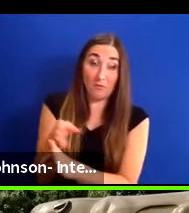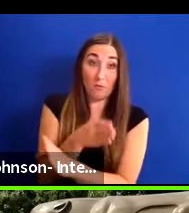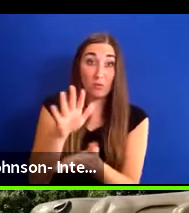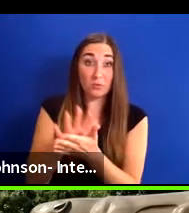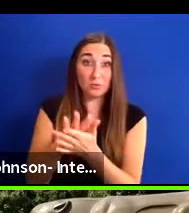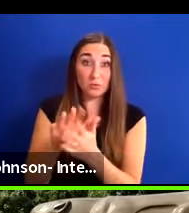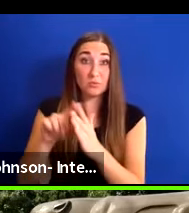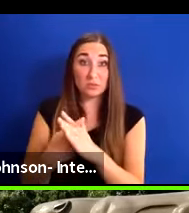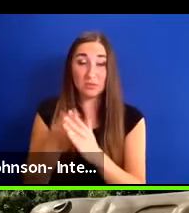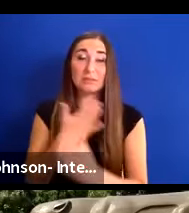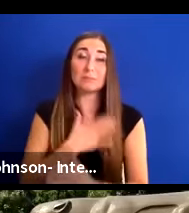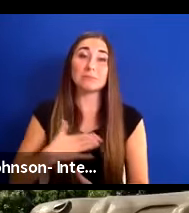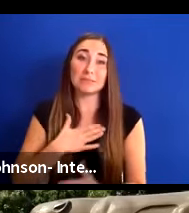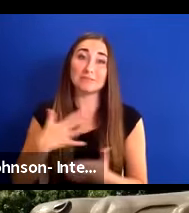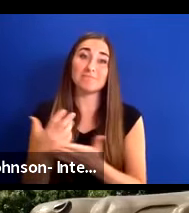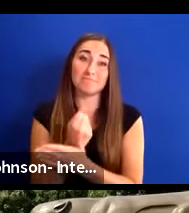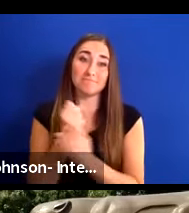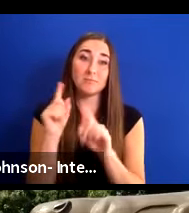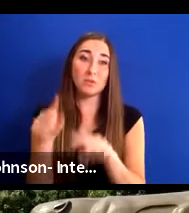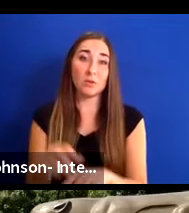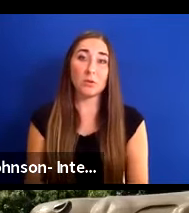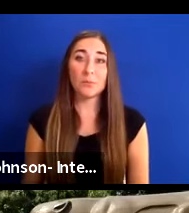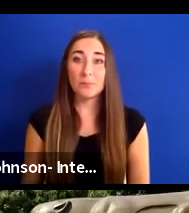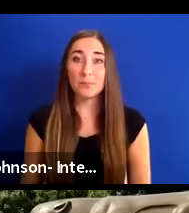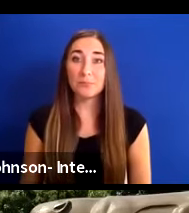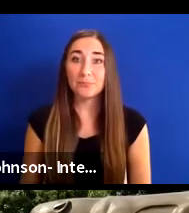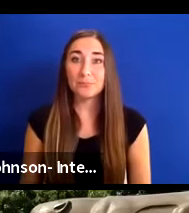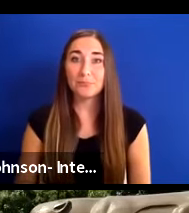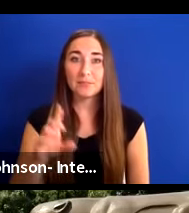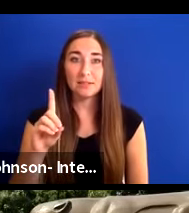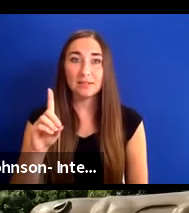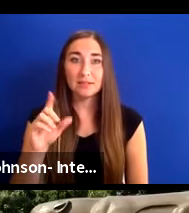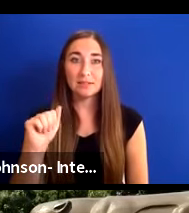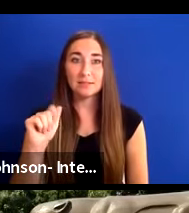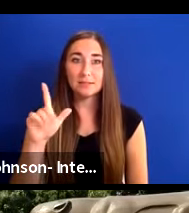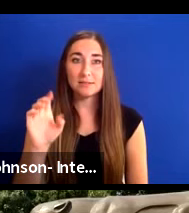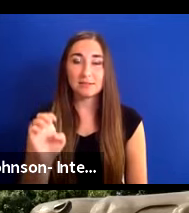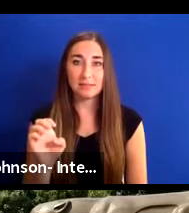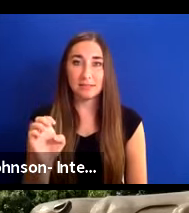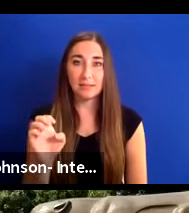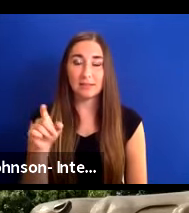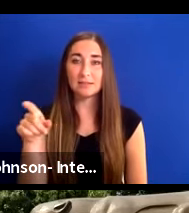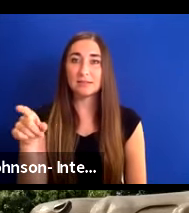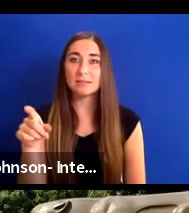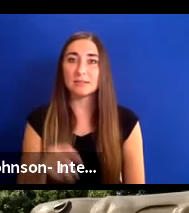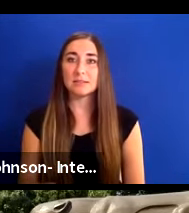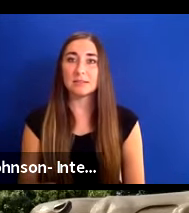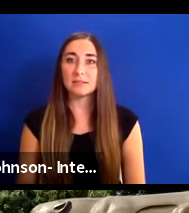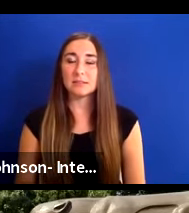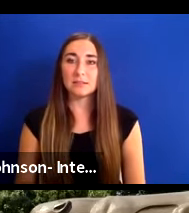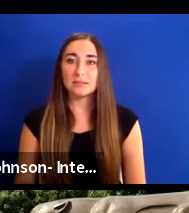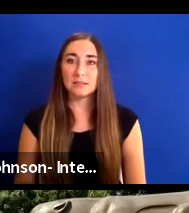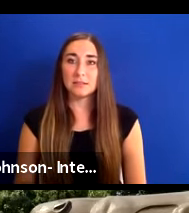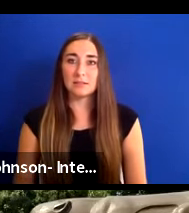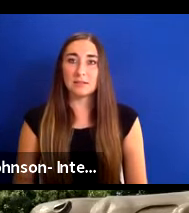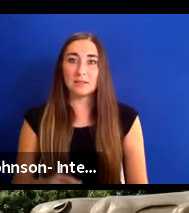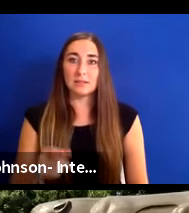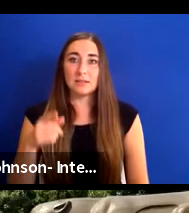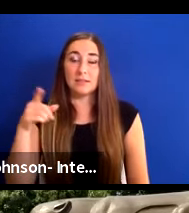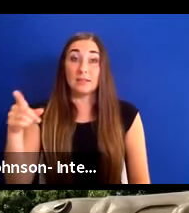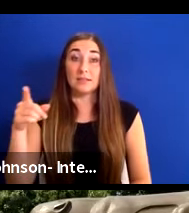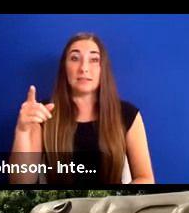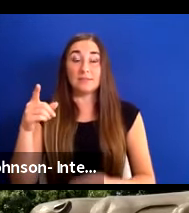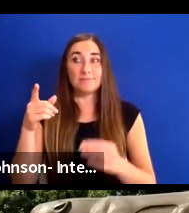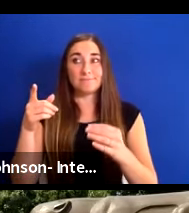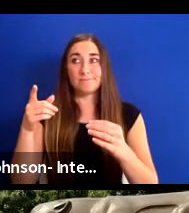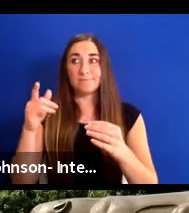classrooms. I think also, Stephen, I know in instruction, the deans and others have been encouraged to be very visible